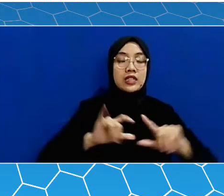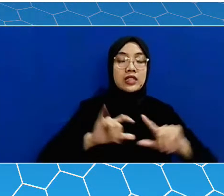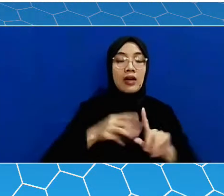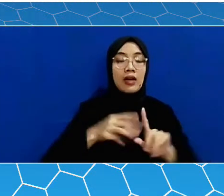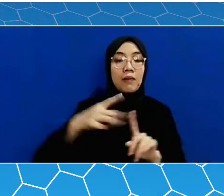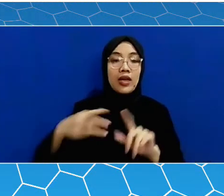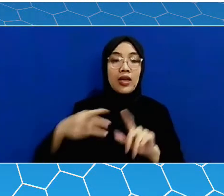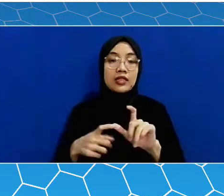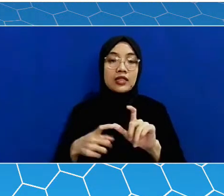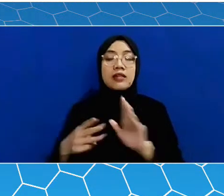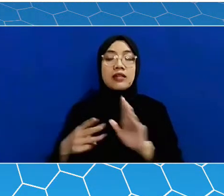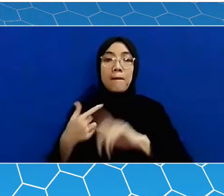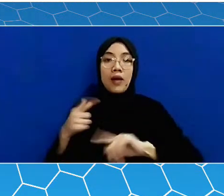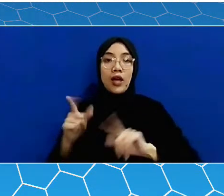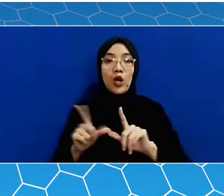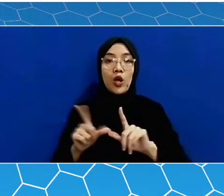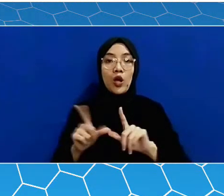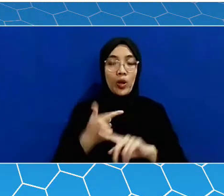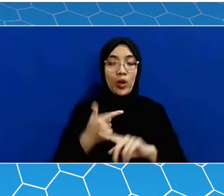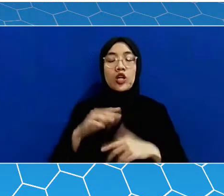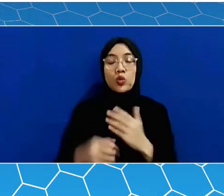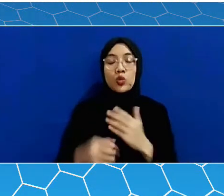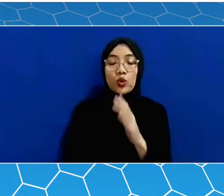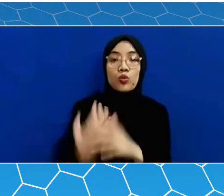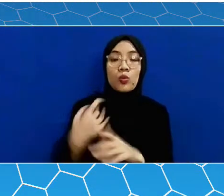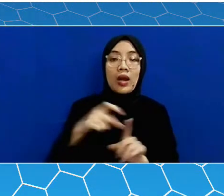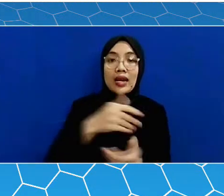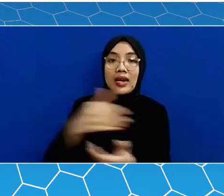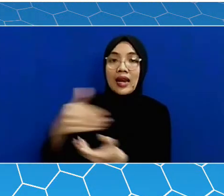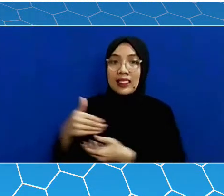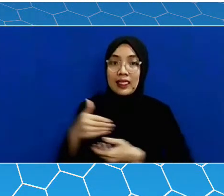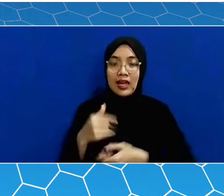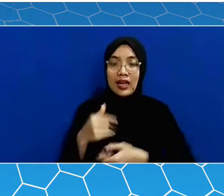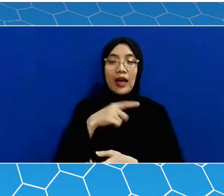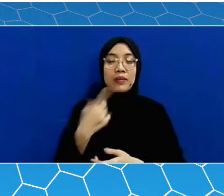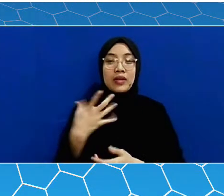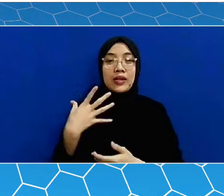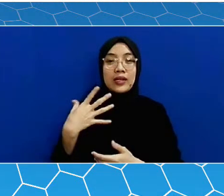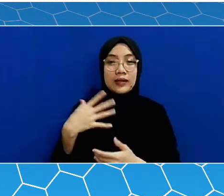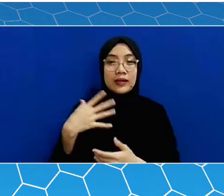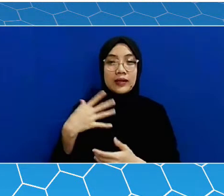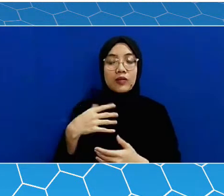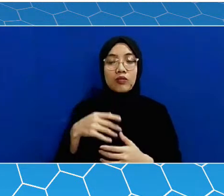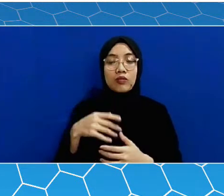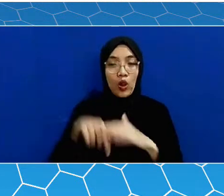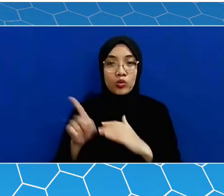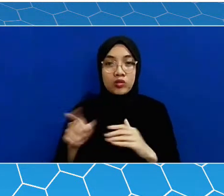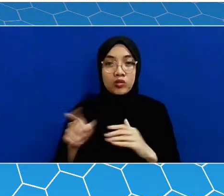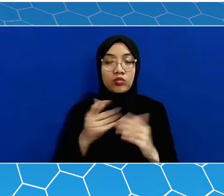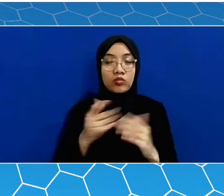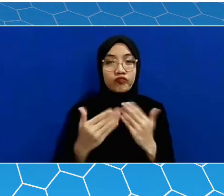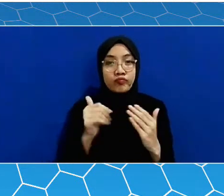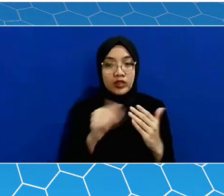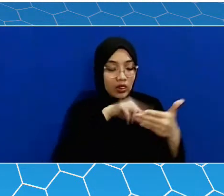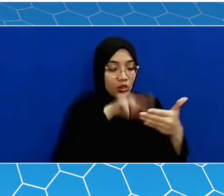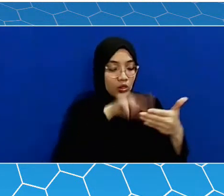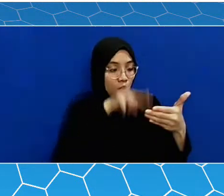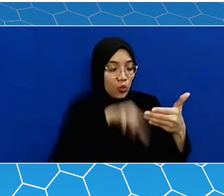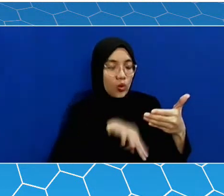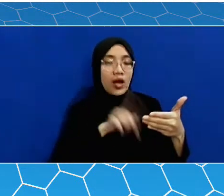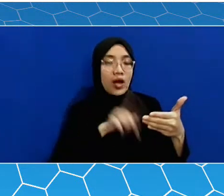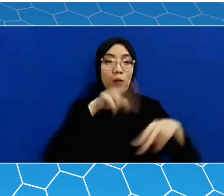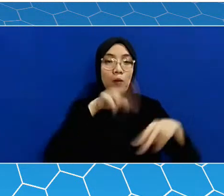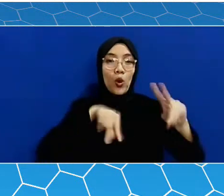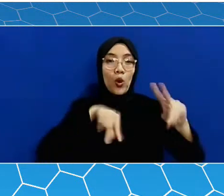can contribute data to the system through remote monitoring devices, and they have access to a full education platform